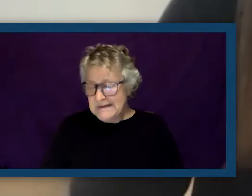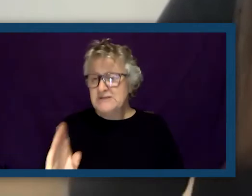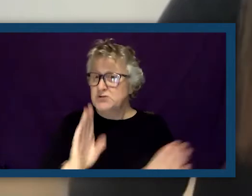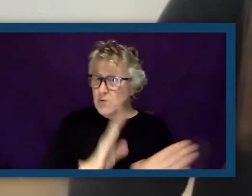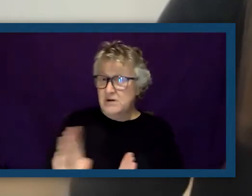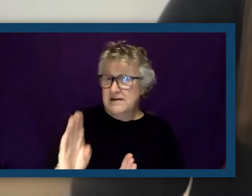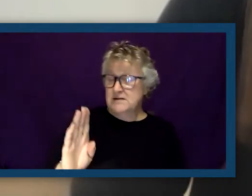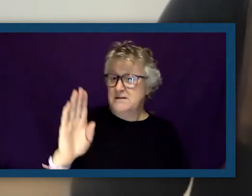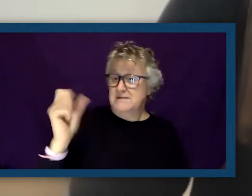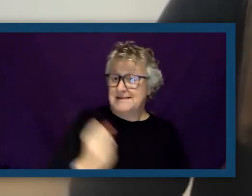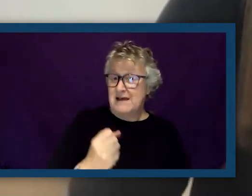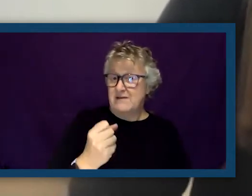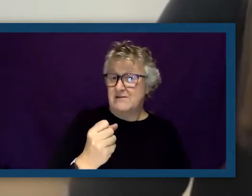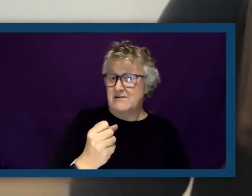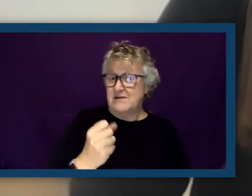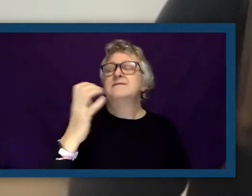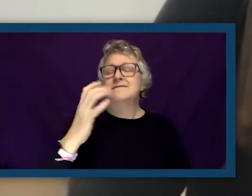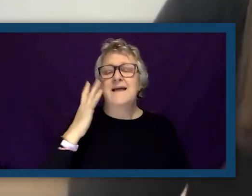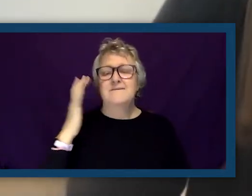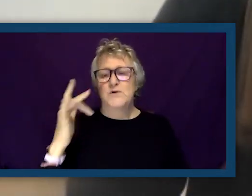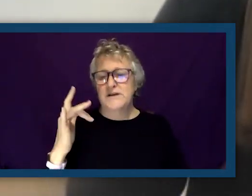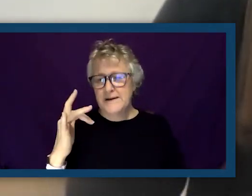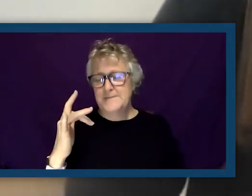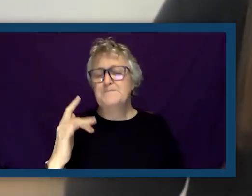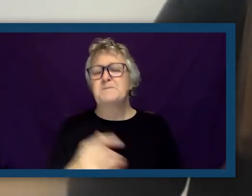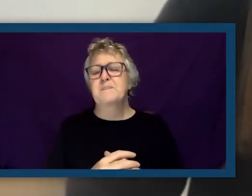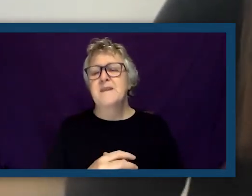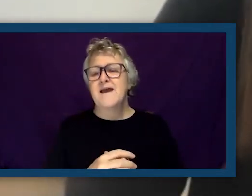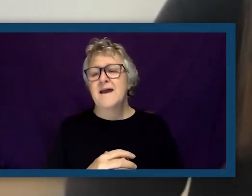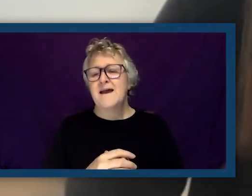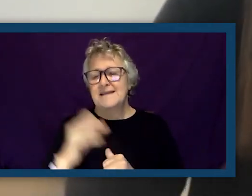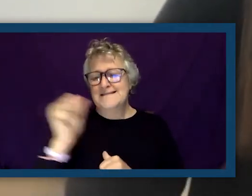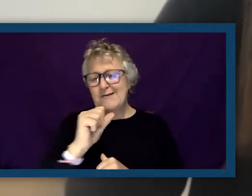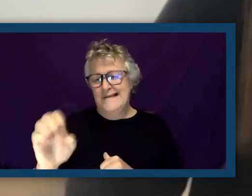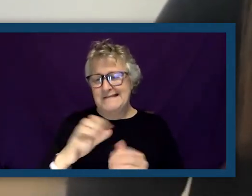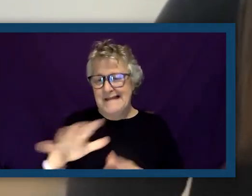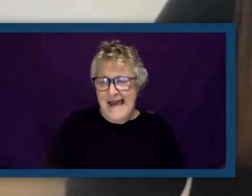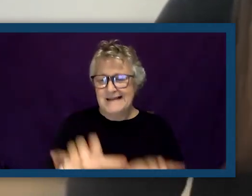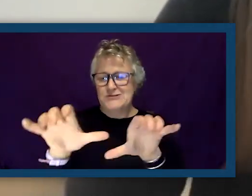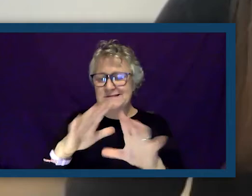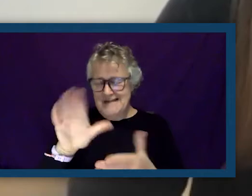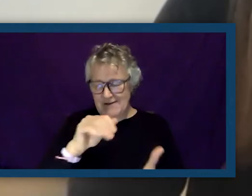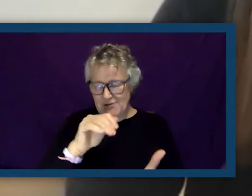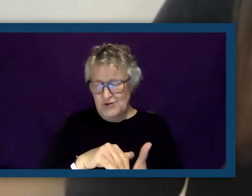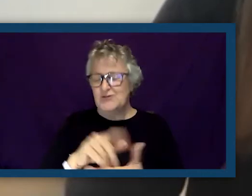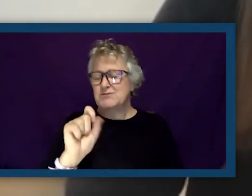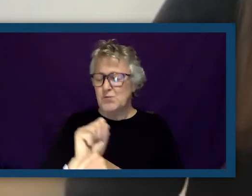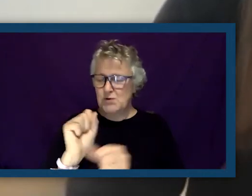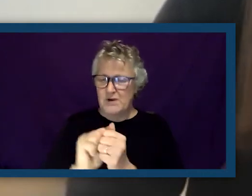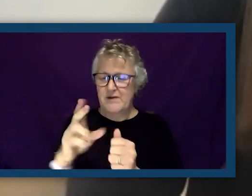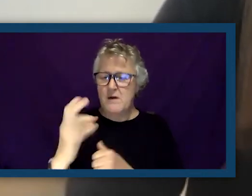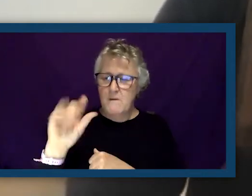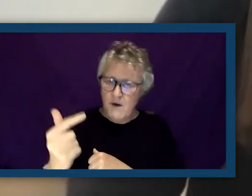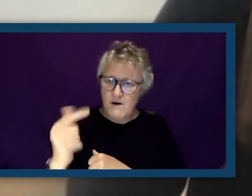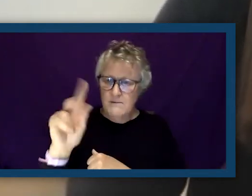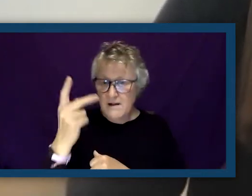the Southeast Asian Resource Action Center, and served as a co-director with Hmong Innovating Politics, where she developed